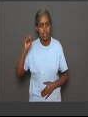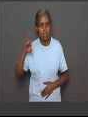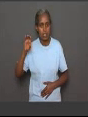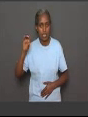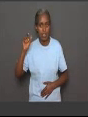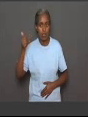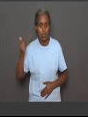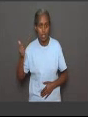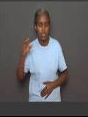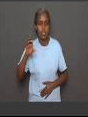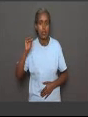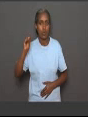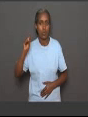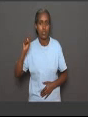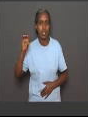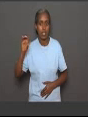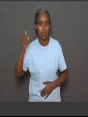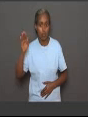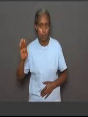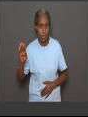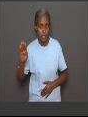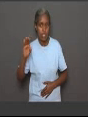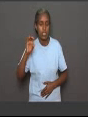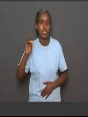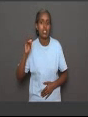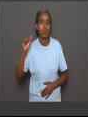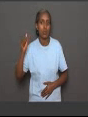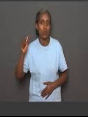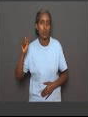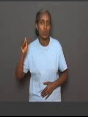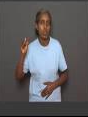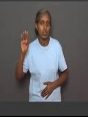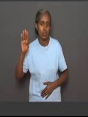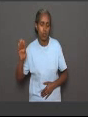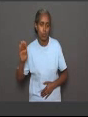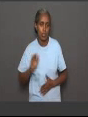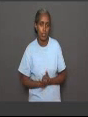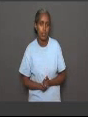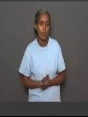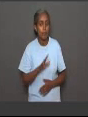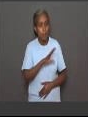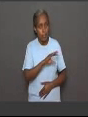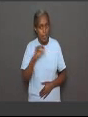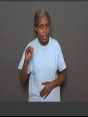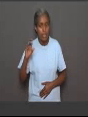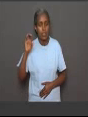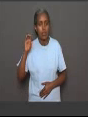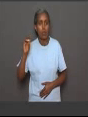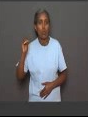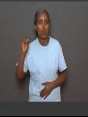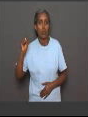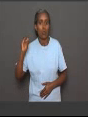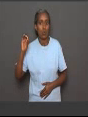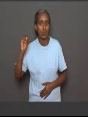A, the cosecant of B, the cotangent of B, and